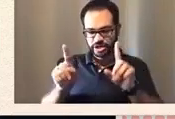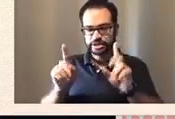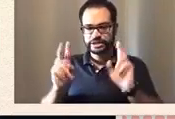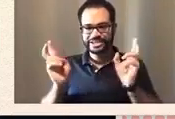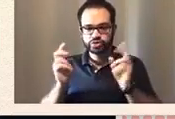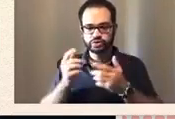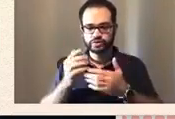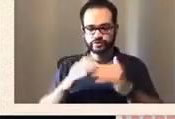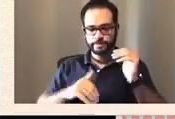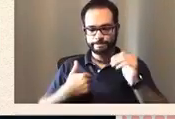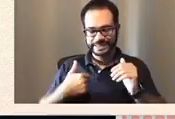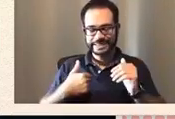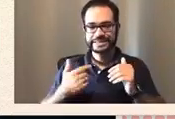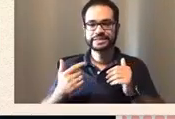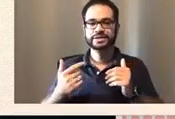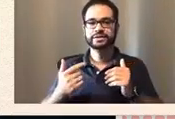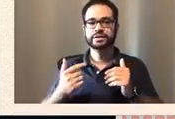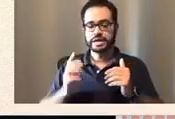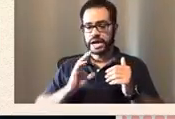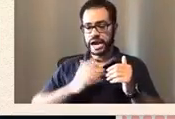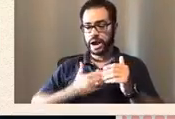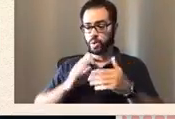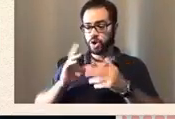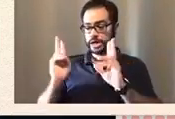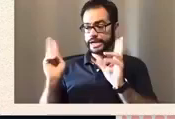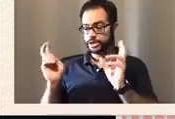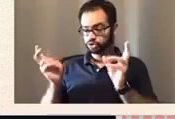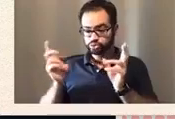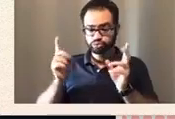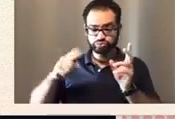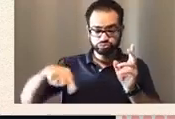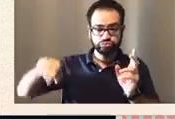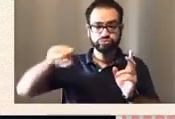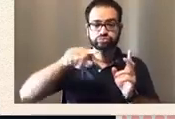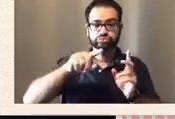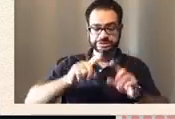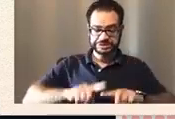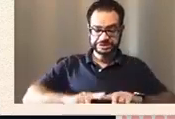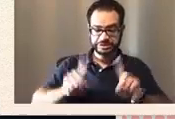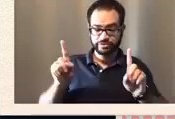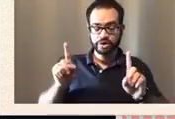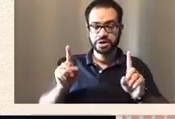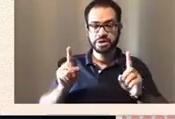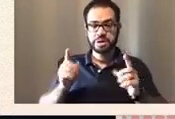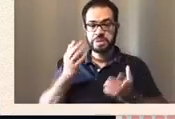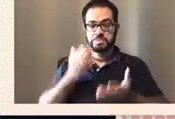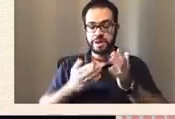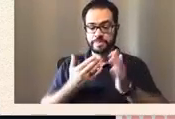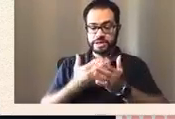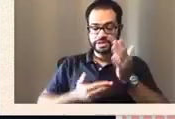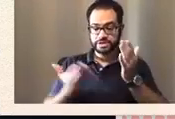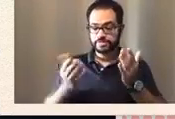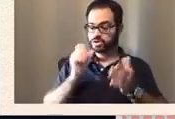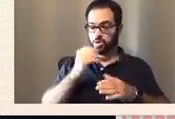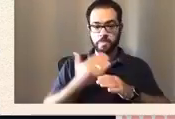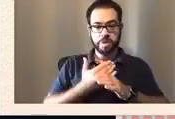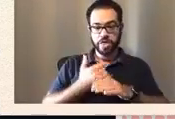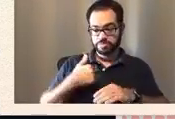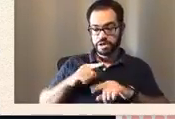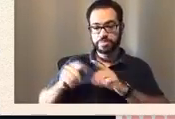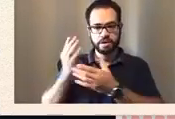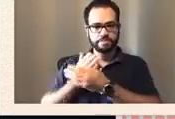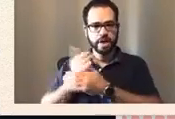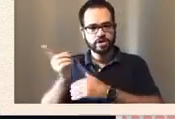our issues can be different, although there are things that might not bother me but could bother my classmates, or vice versa, things